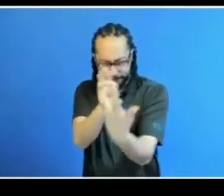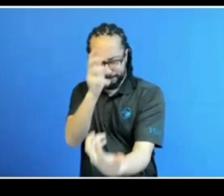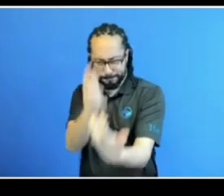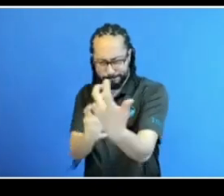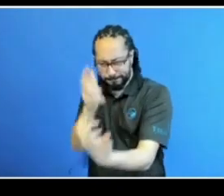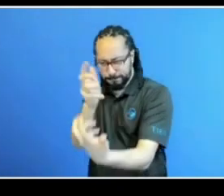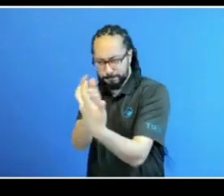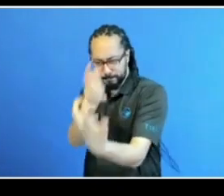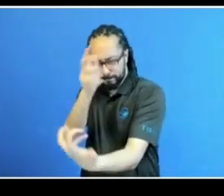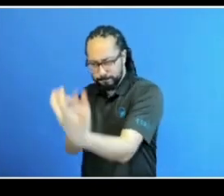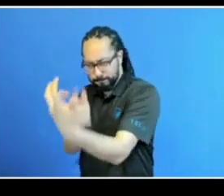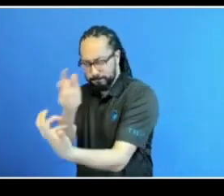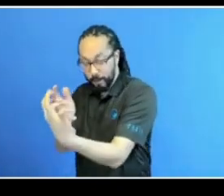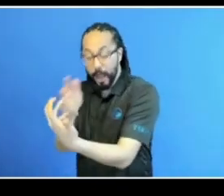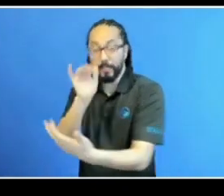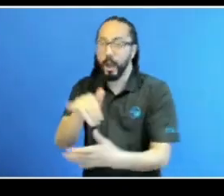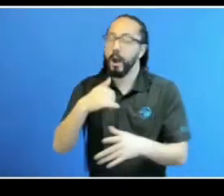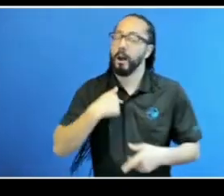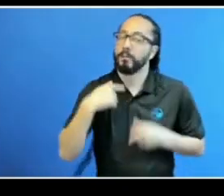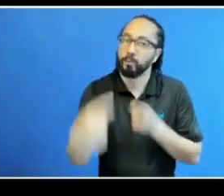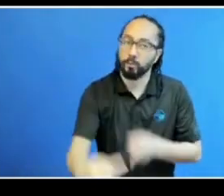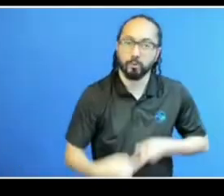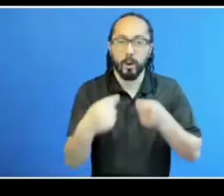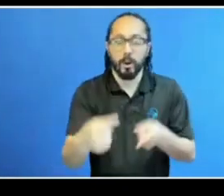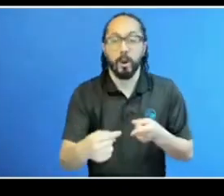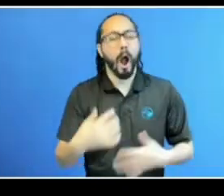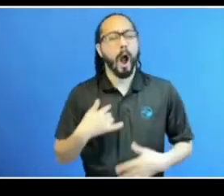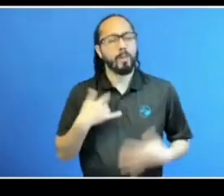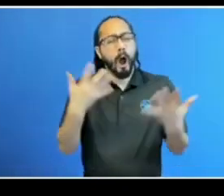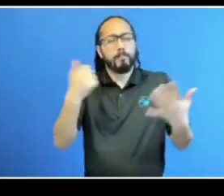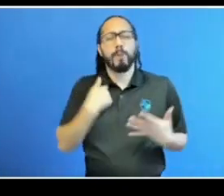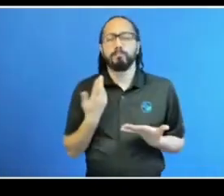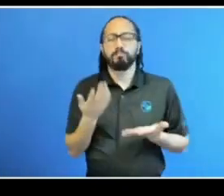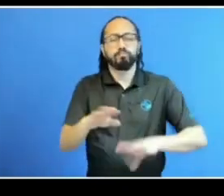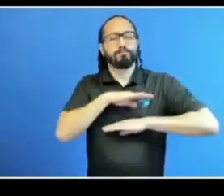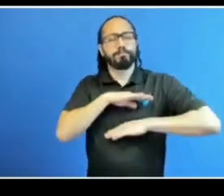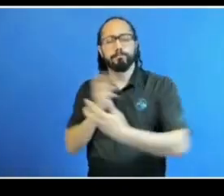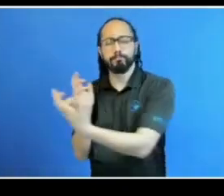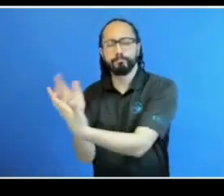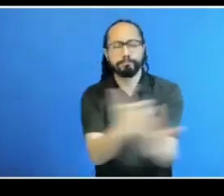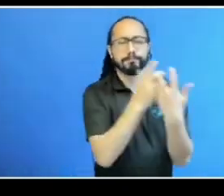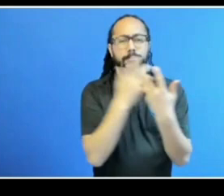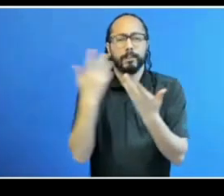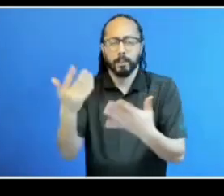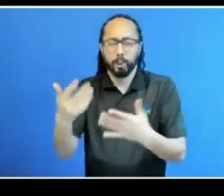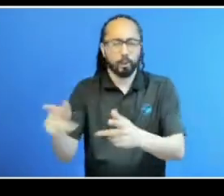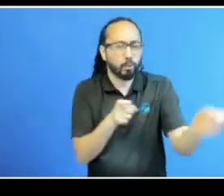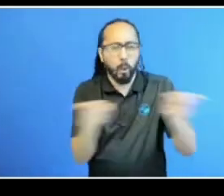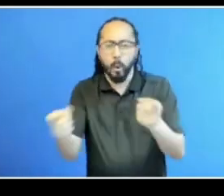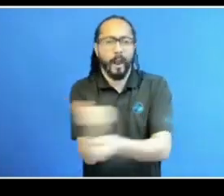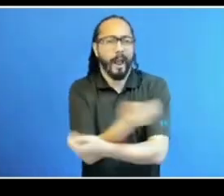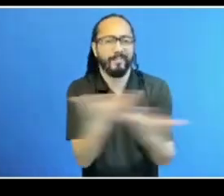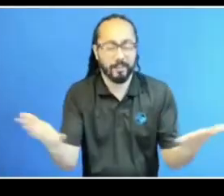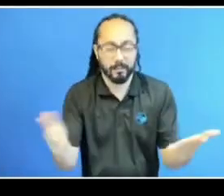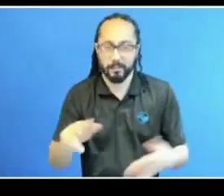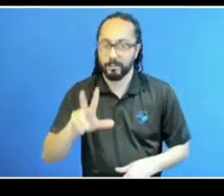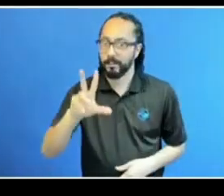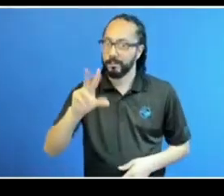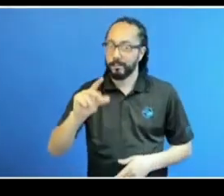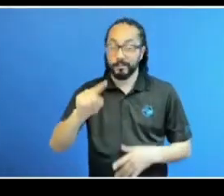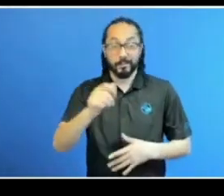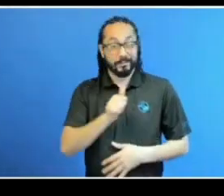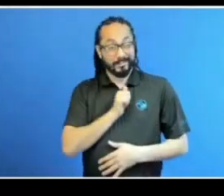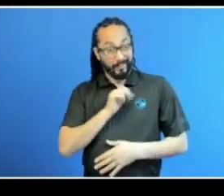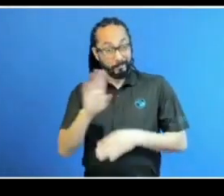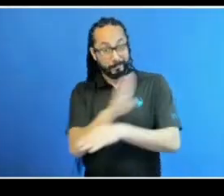that I've struggled with, is wanting to have full control over everything. And when you're an entrepreneur, you've got to shift, you've got